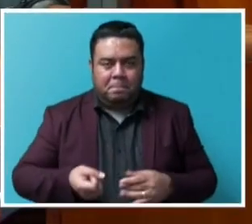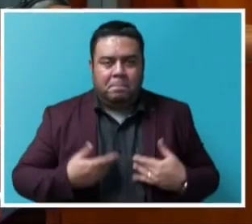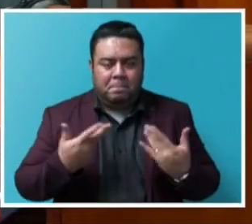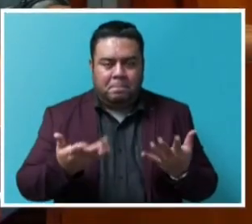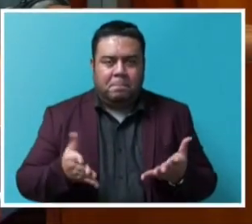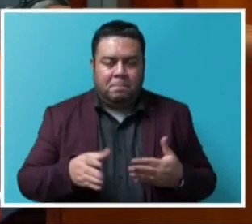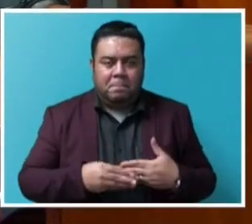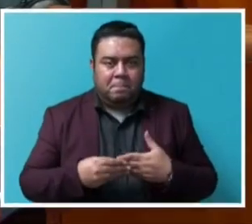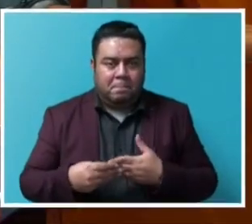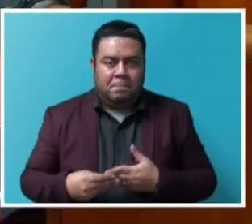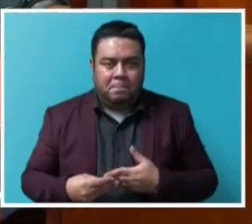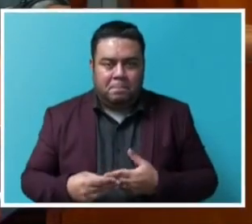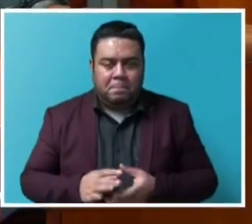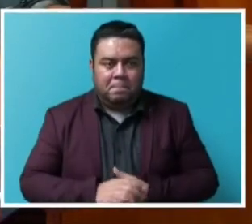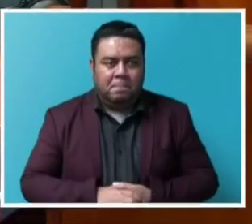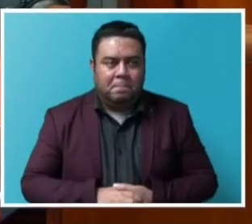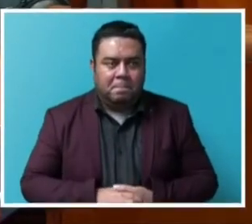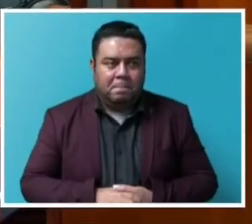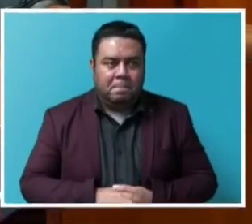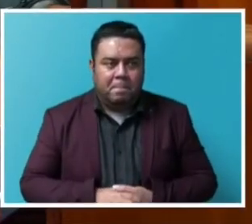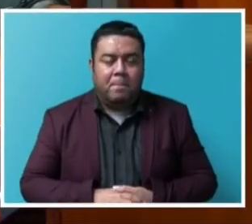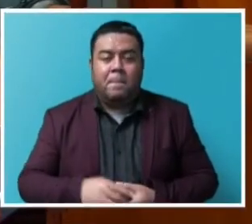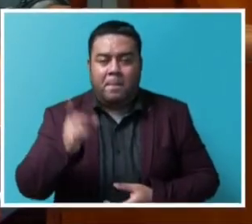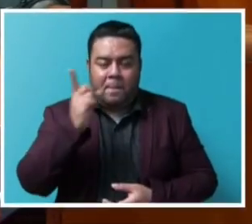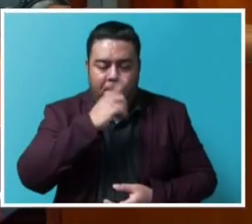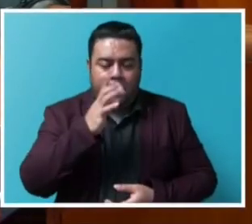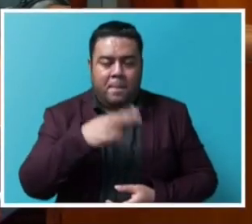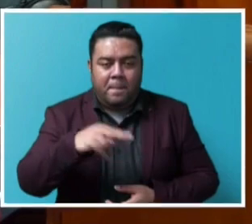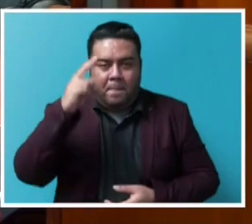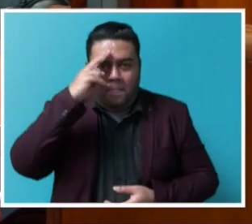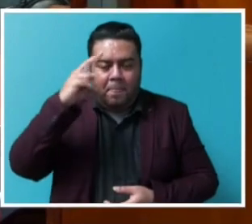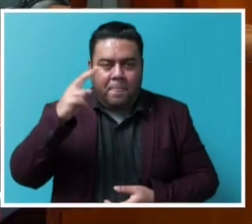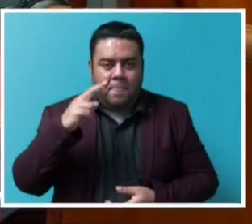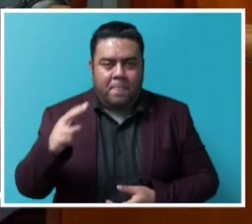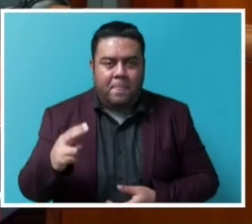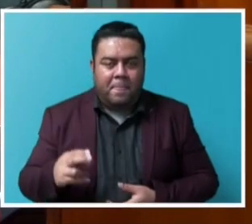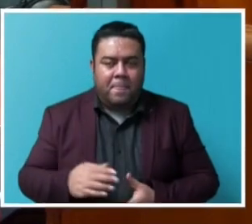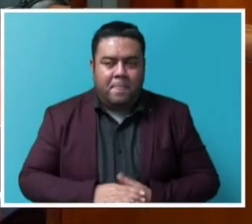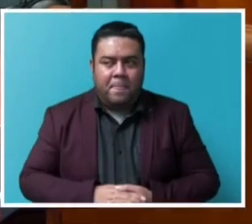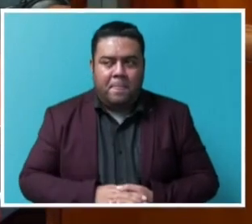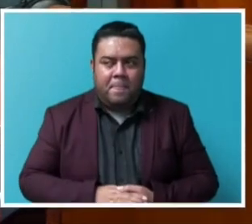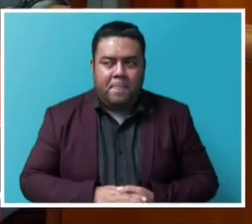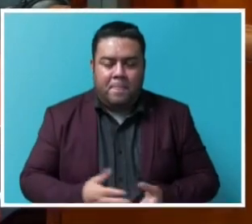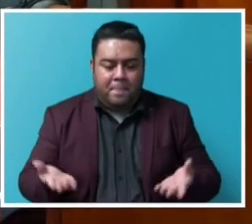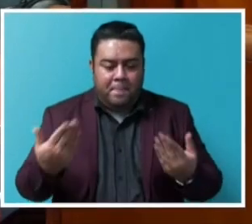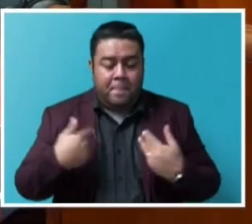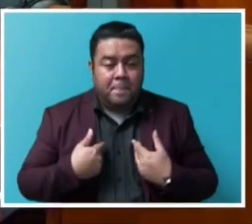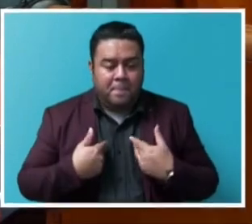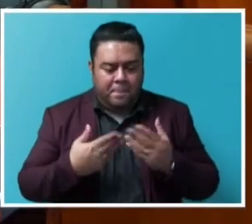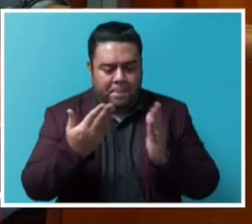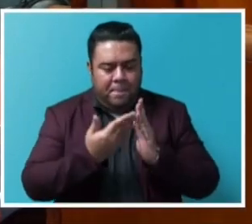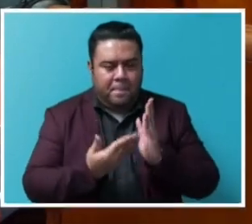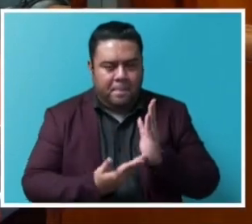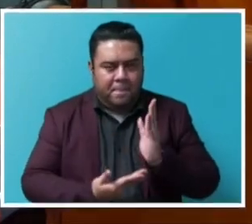and drives the delivery, and the people of this nation have given us the mandate.